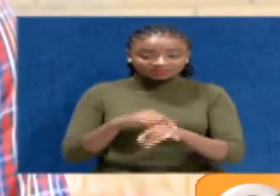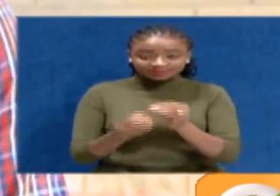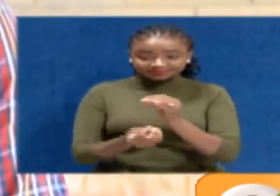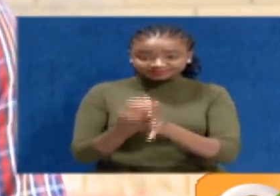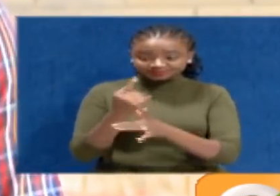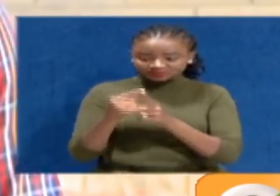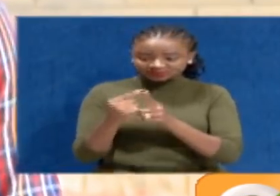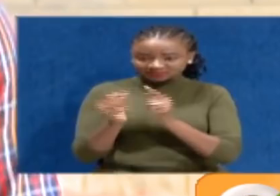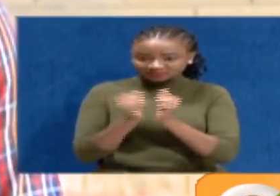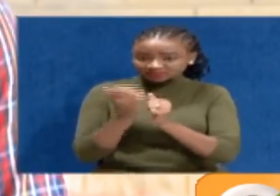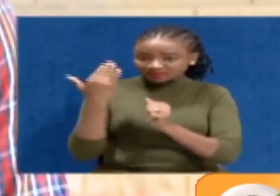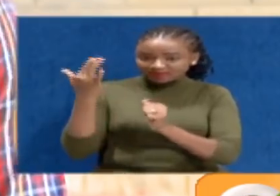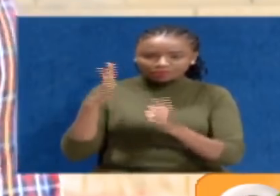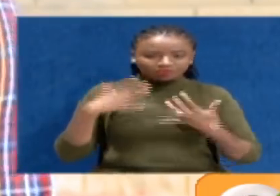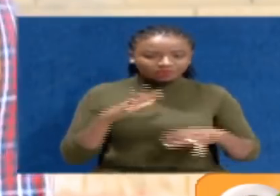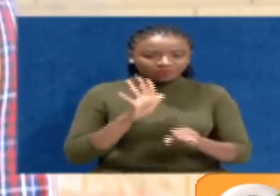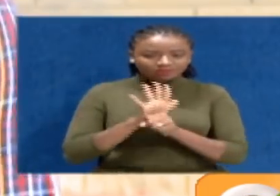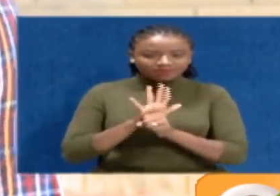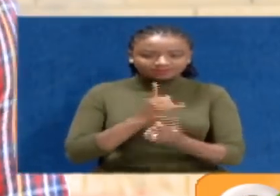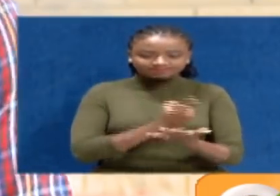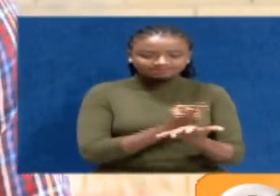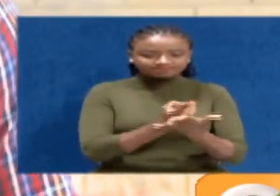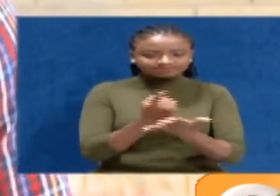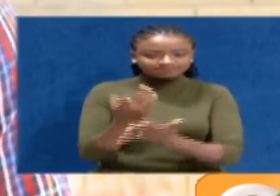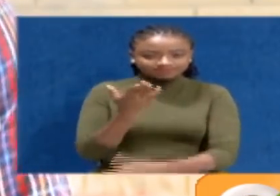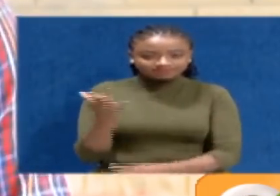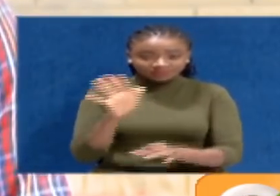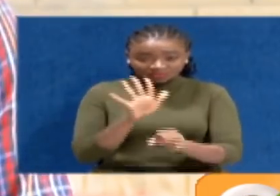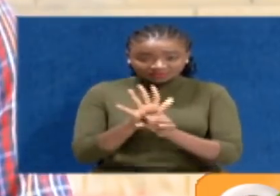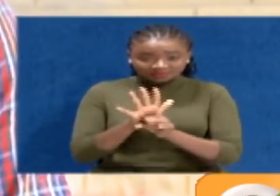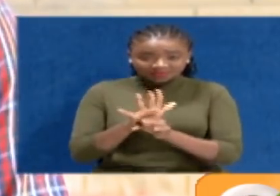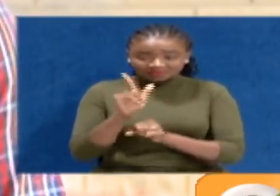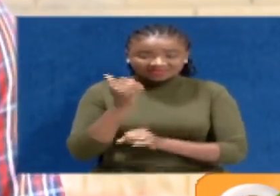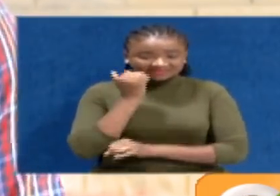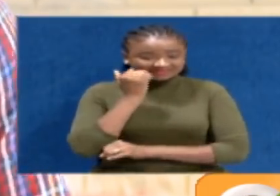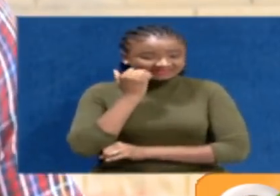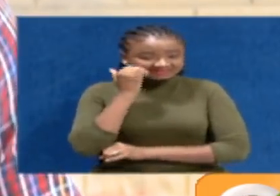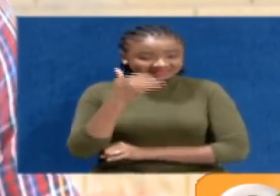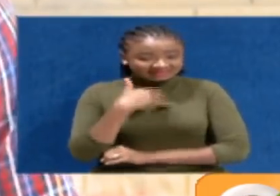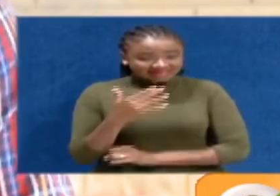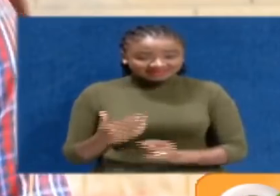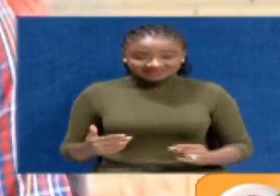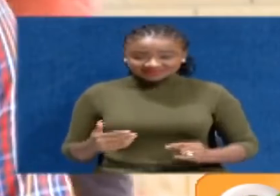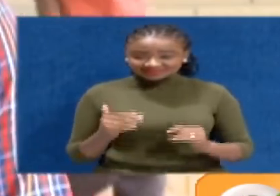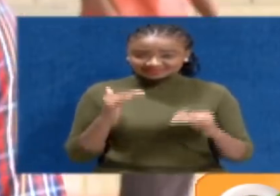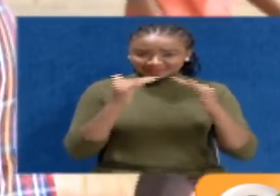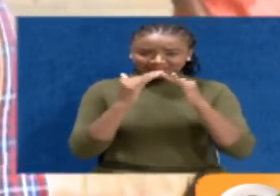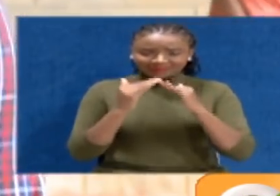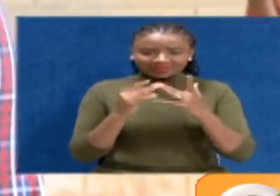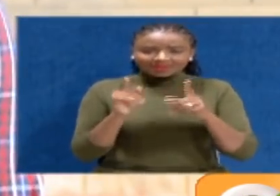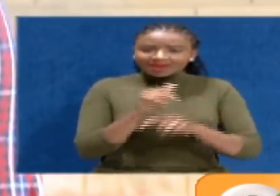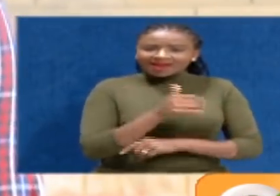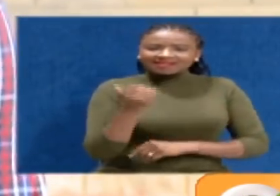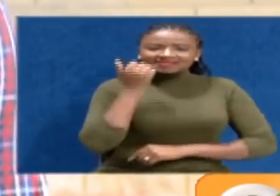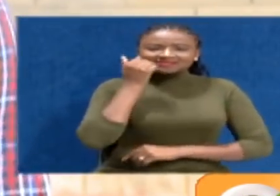10 years ago, thousands of patients have been admitted here, many with lifelong diseases, others with diseases that